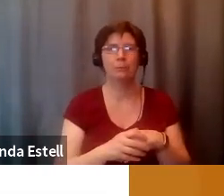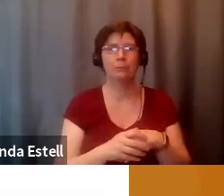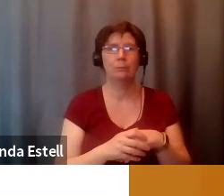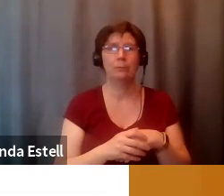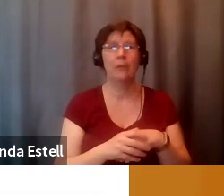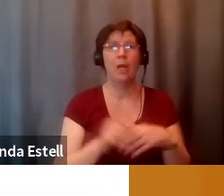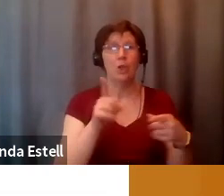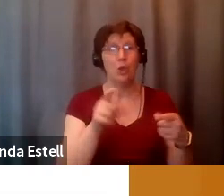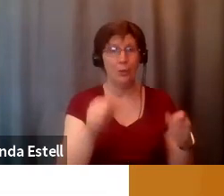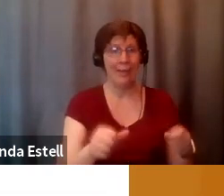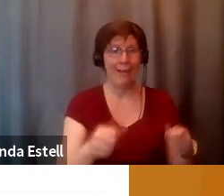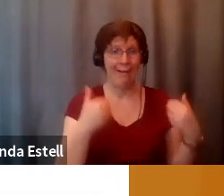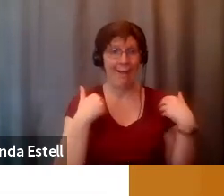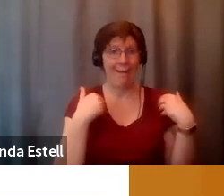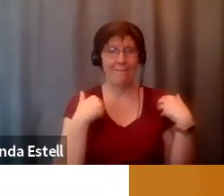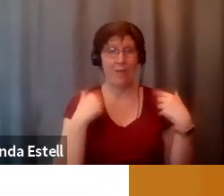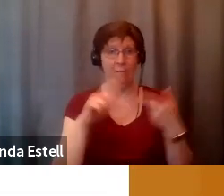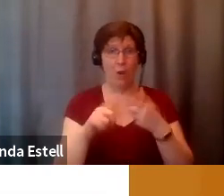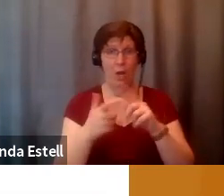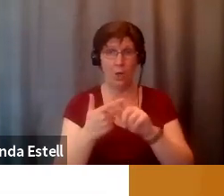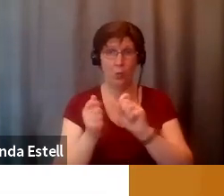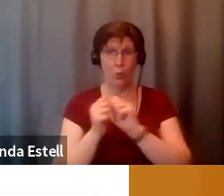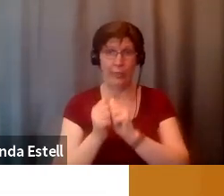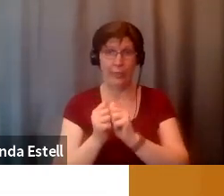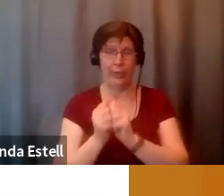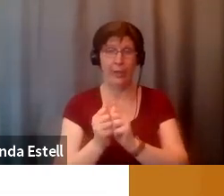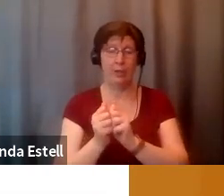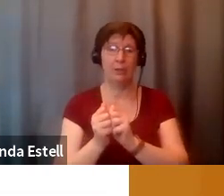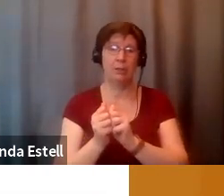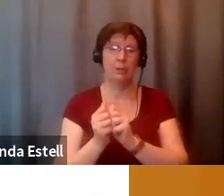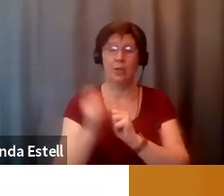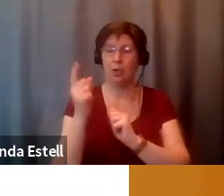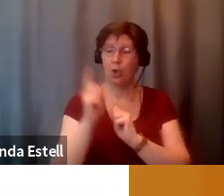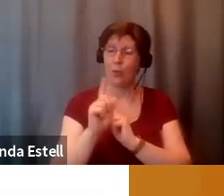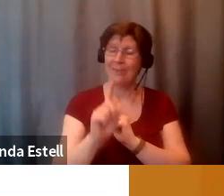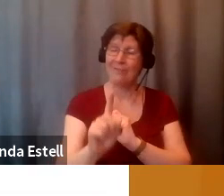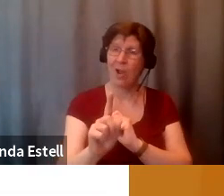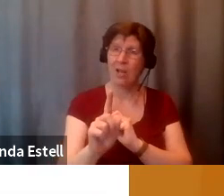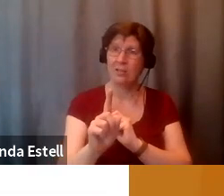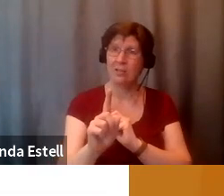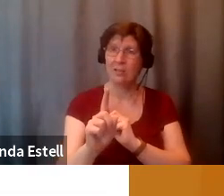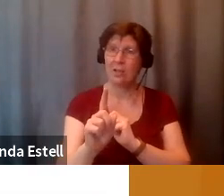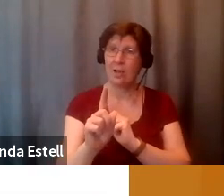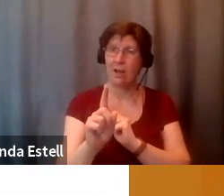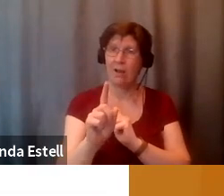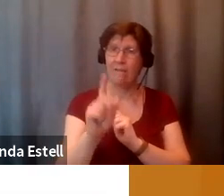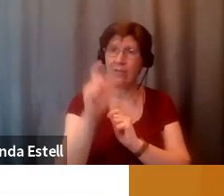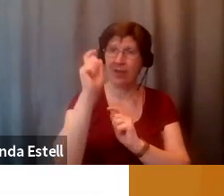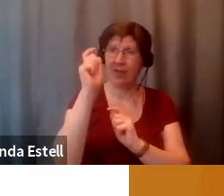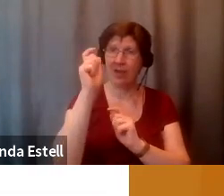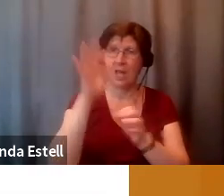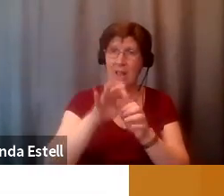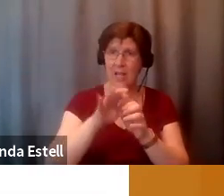you can have a friend go in front of the election judge on day